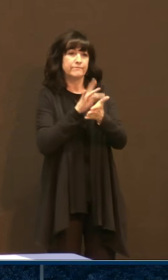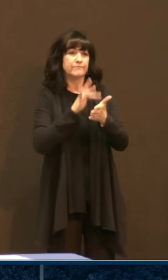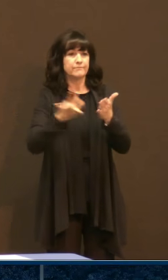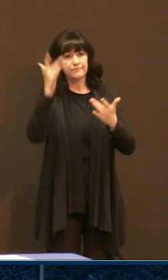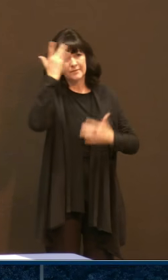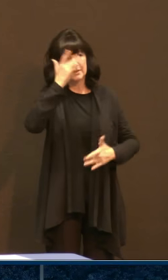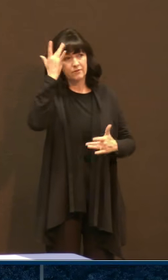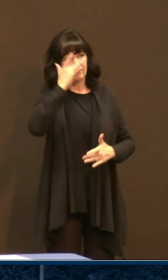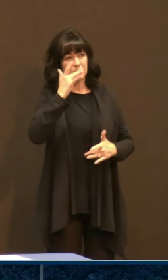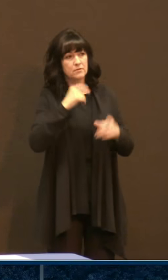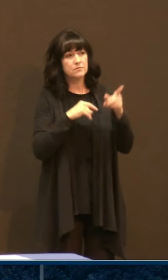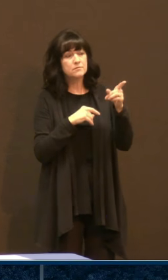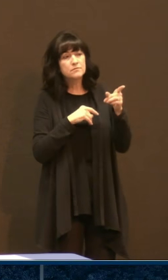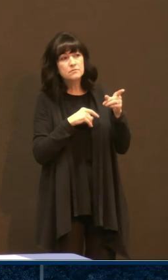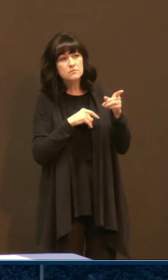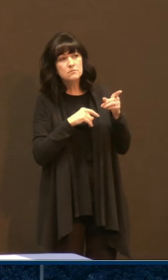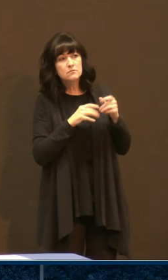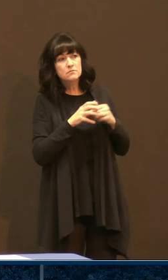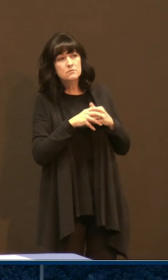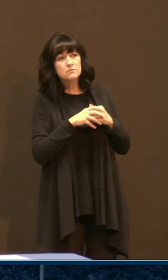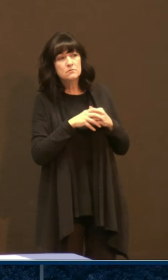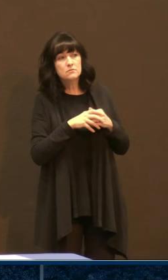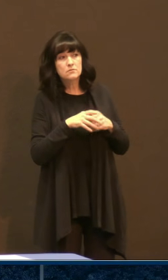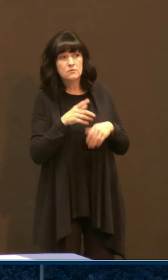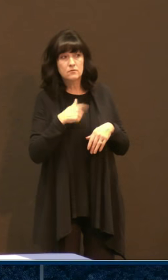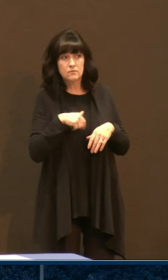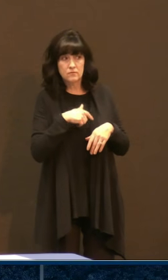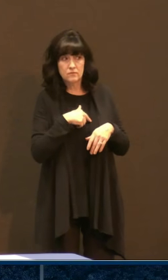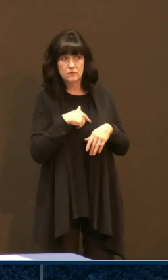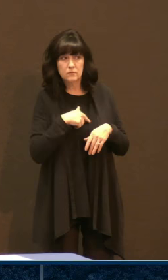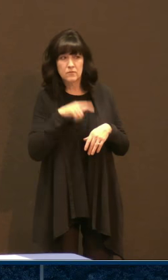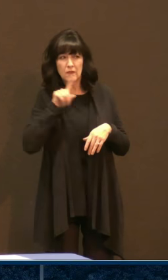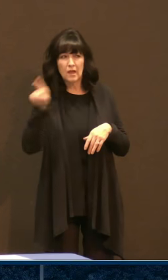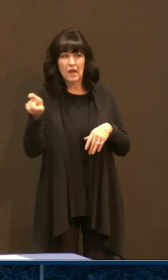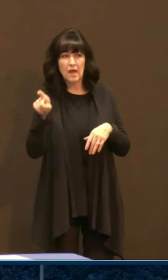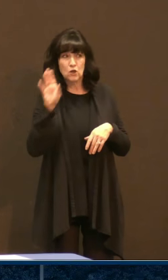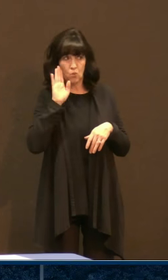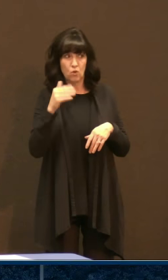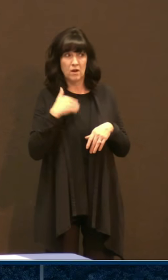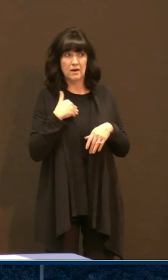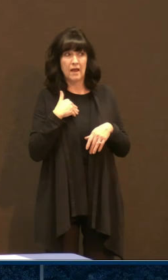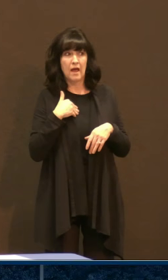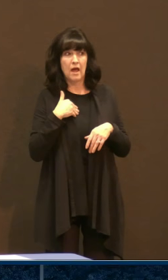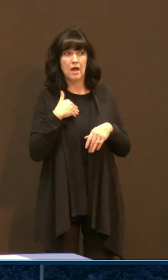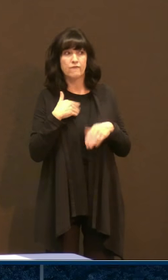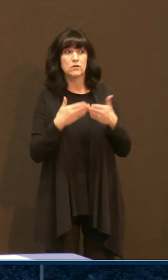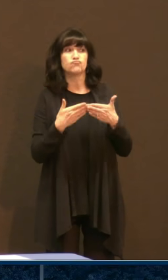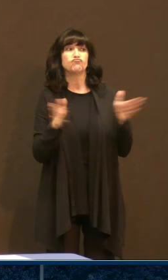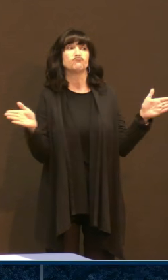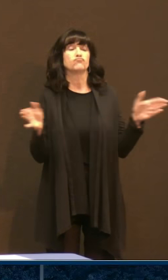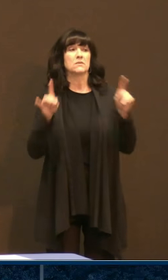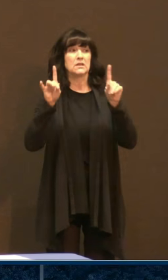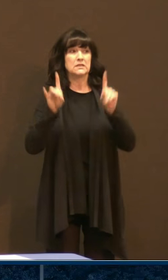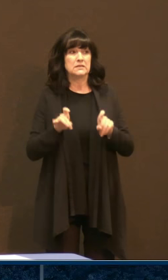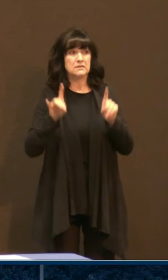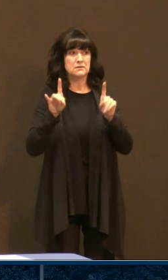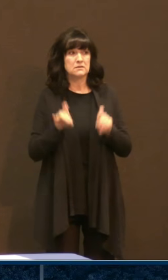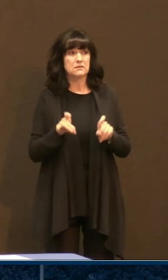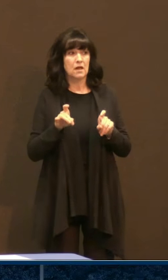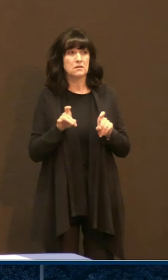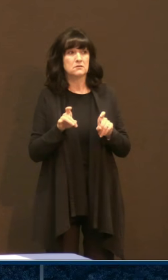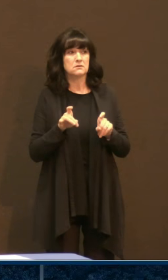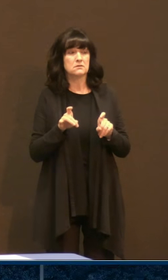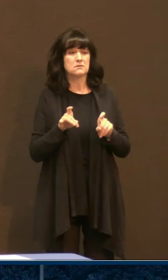we doing asymptomatic testing in these facilities, or is it still for those who are in these facilities, it's just those who are